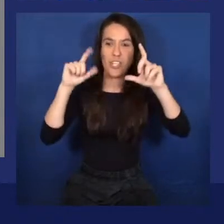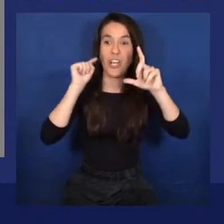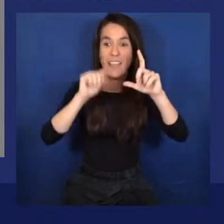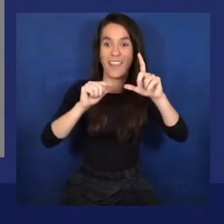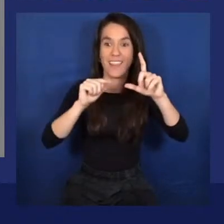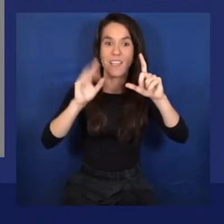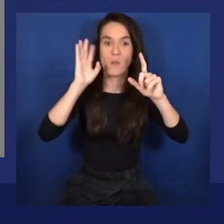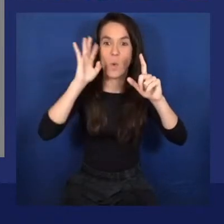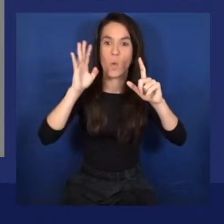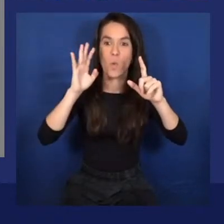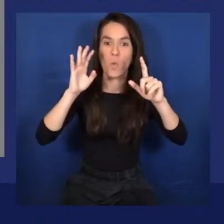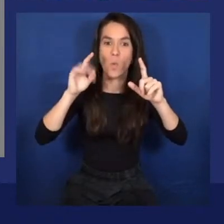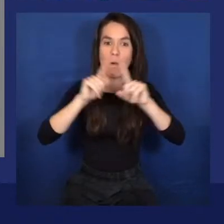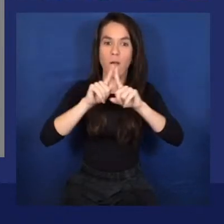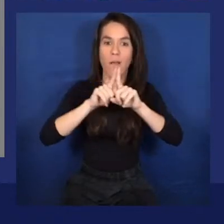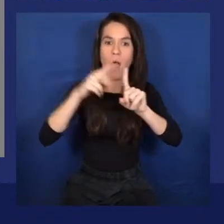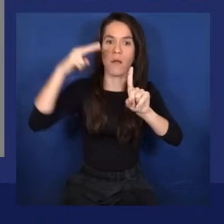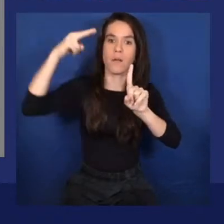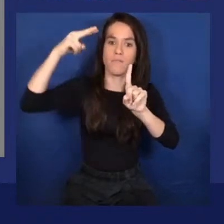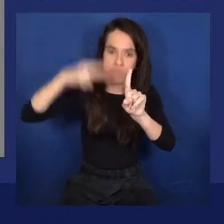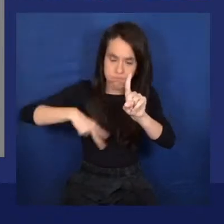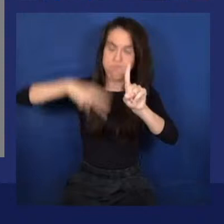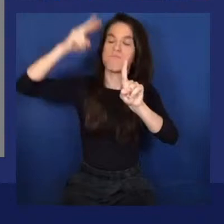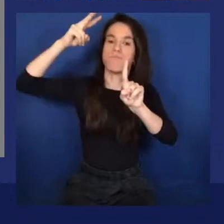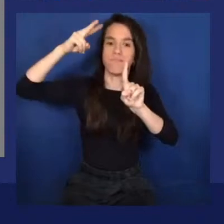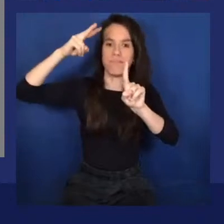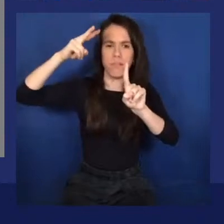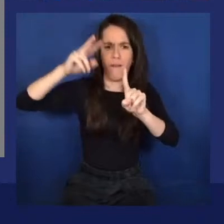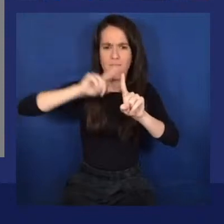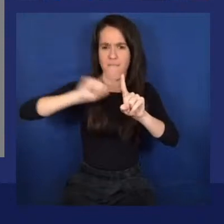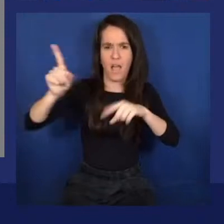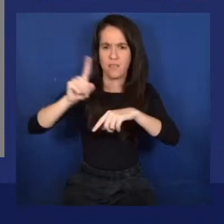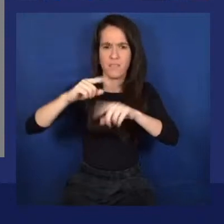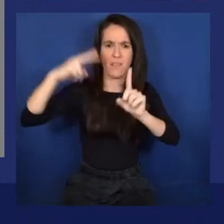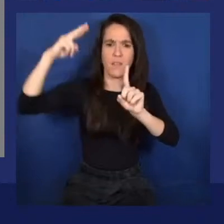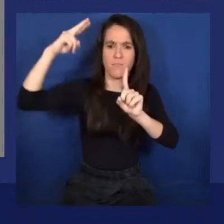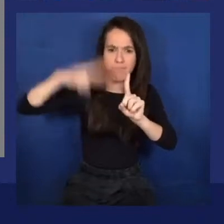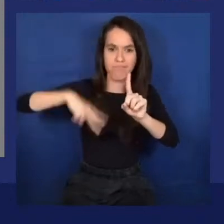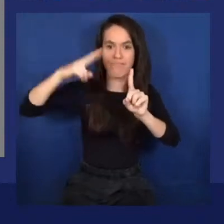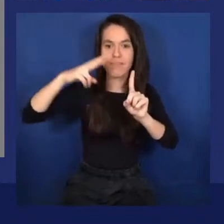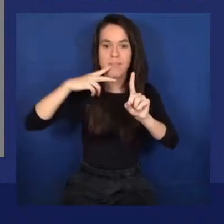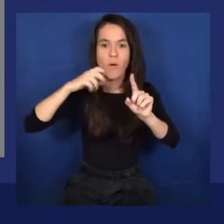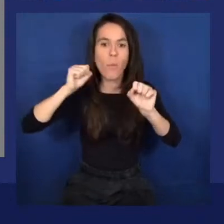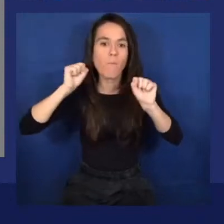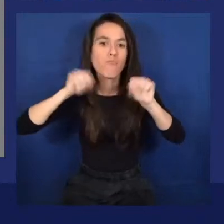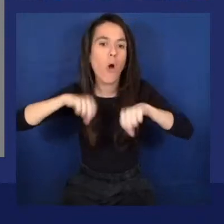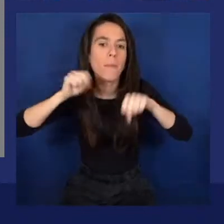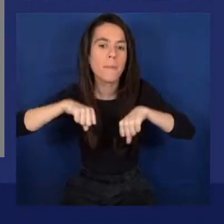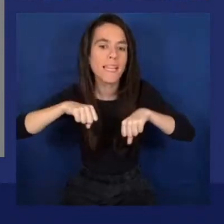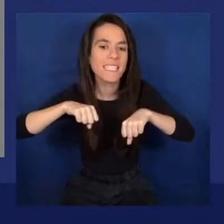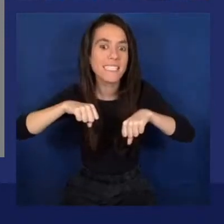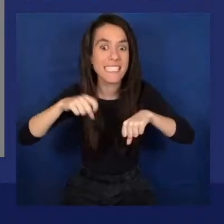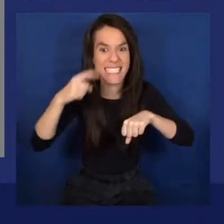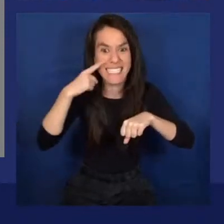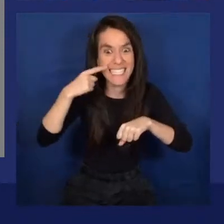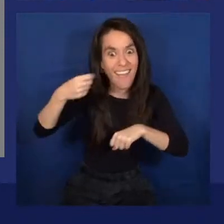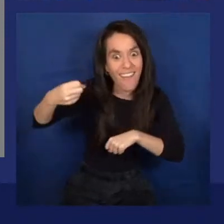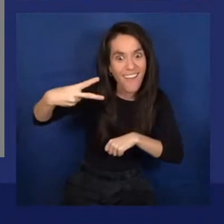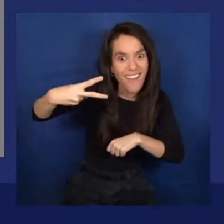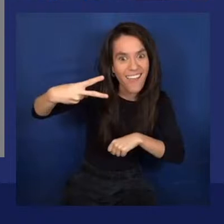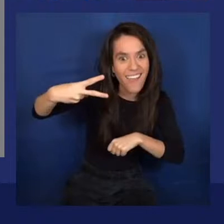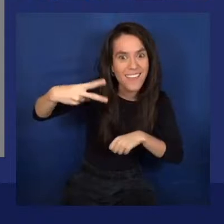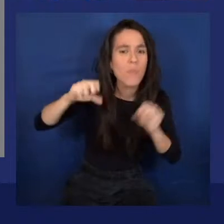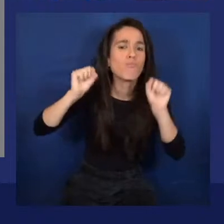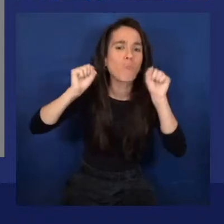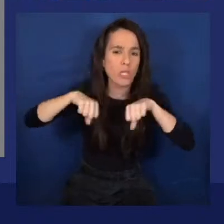back actually in a flash second, and it gives you the probability that this picture is Krusty. So